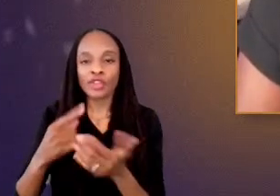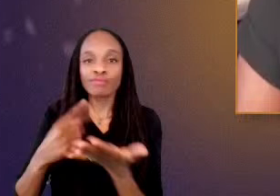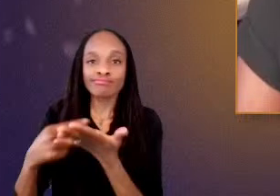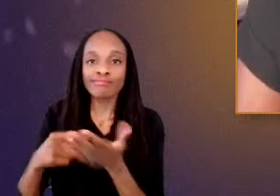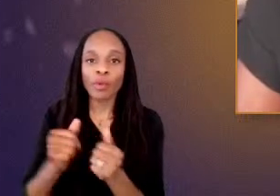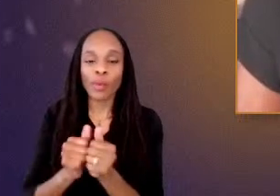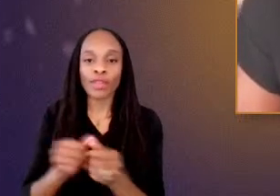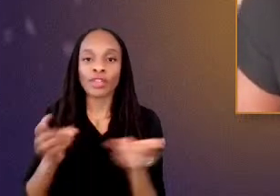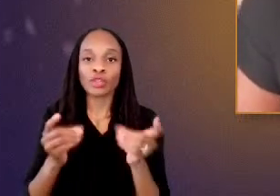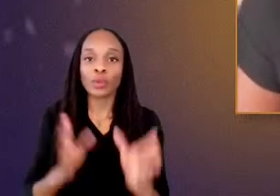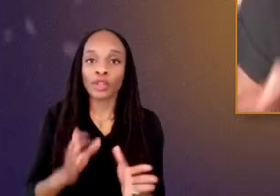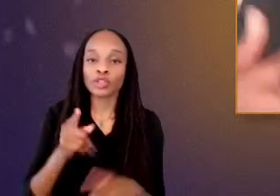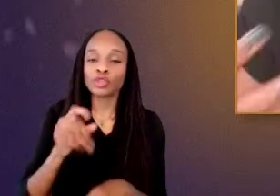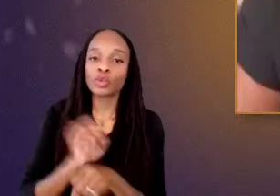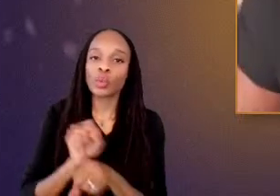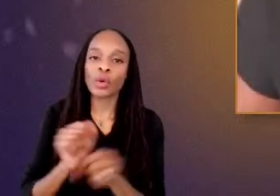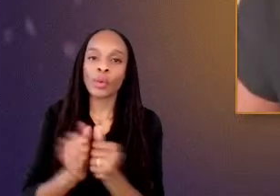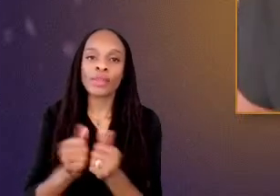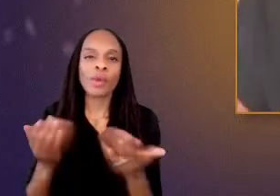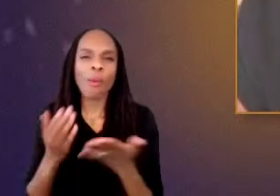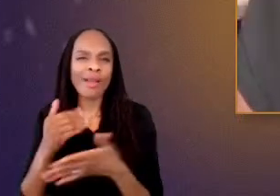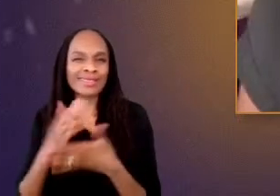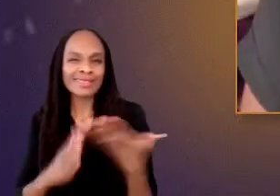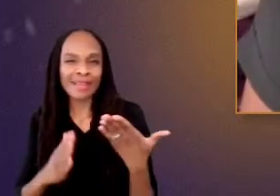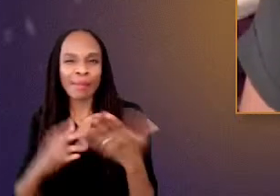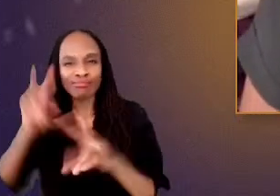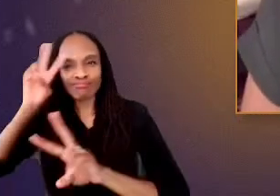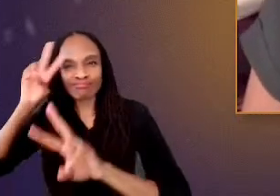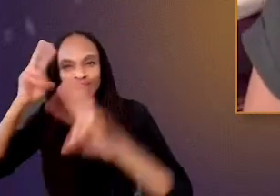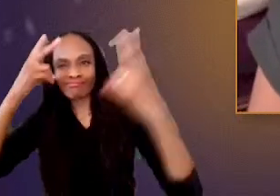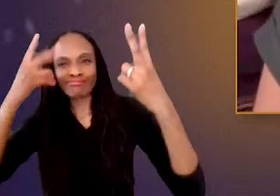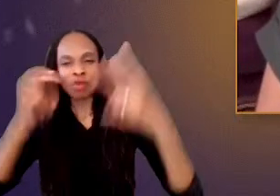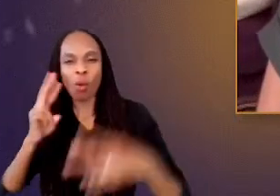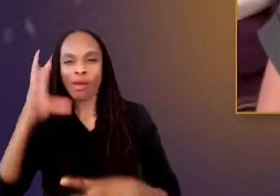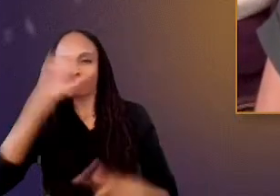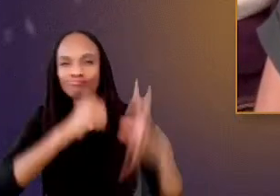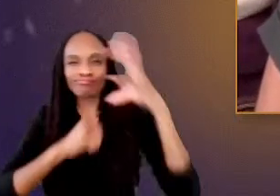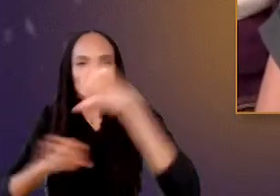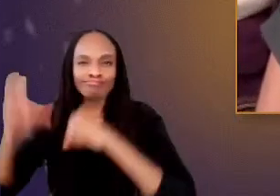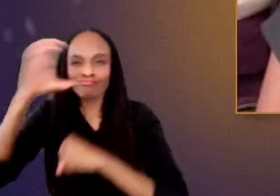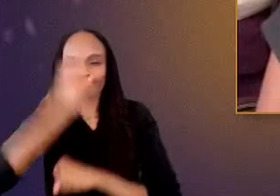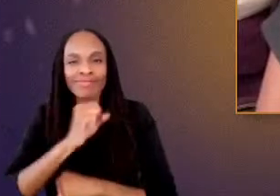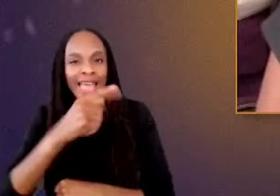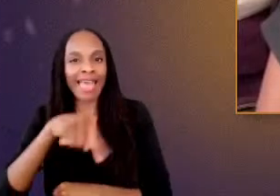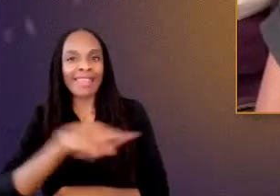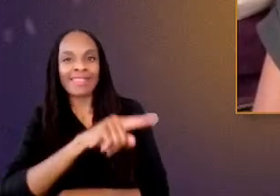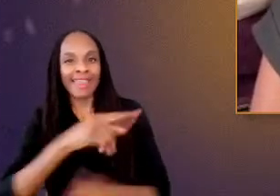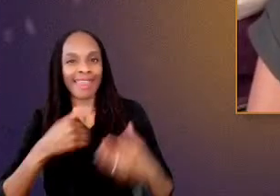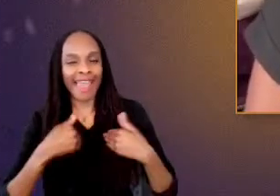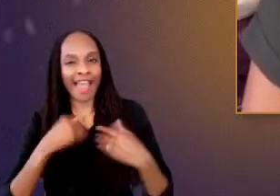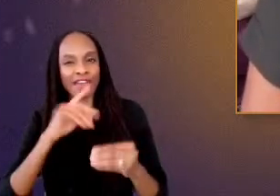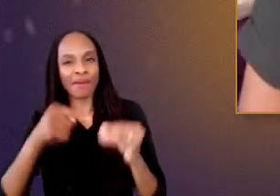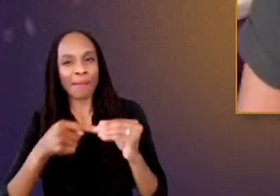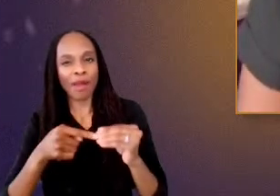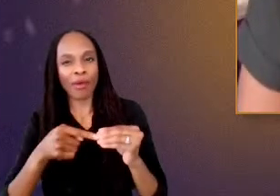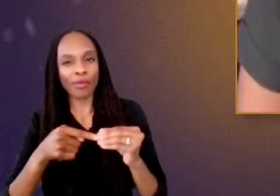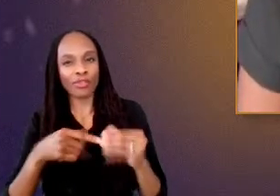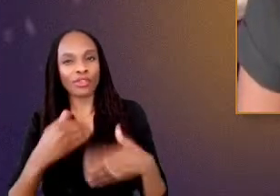work with, and what's some of the misunderstandings or assumptions that they have about the process?